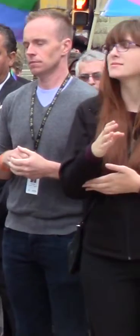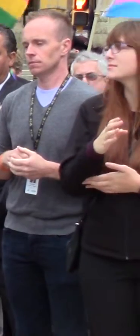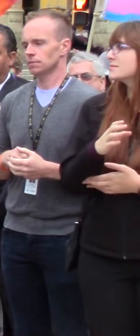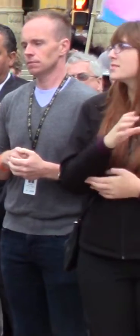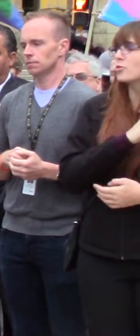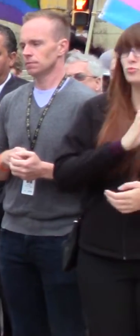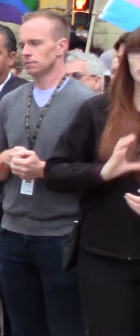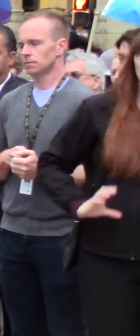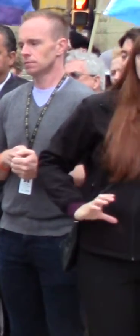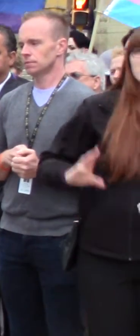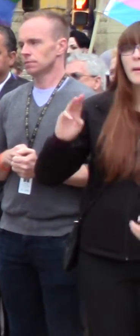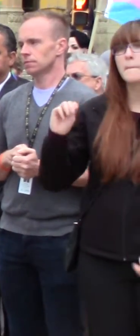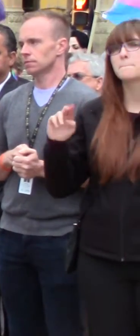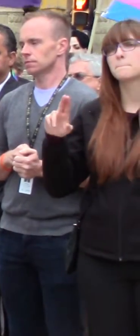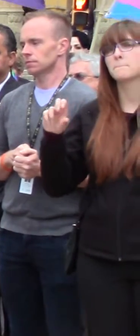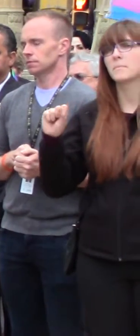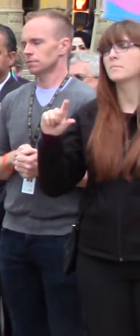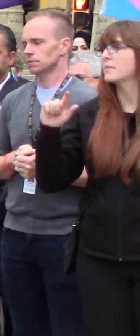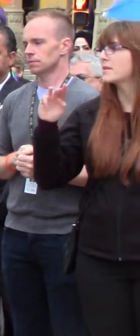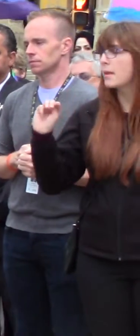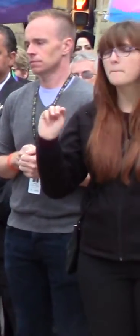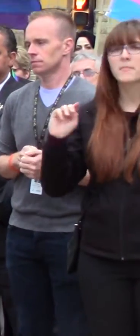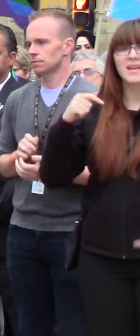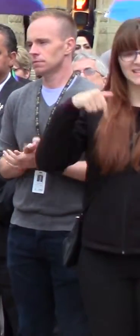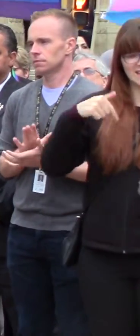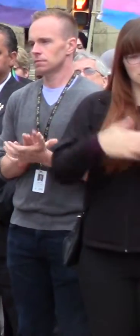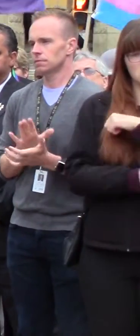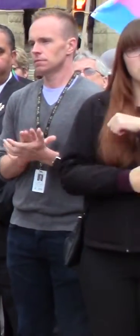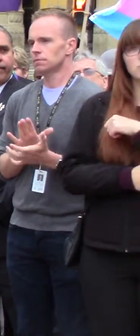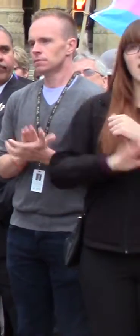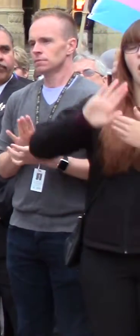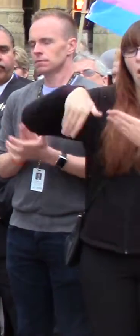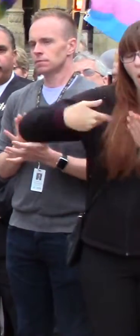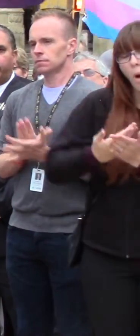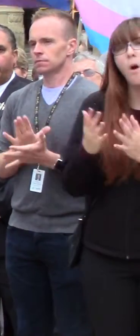this country are all Americans.